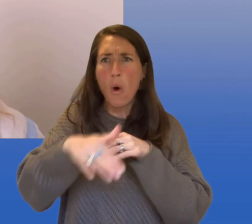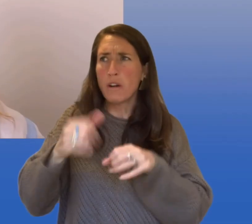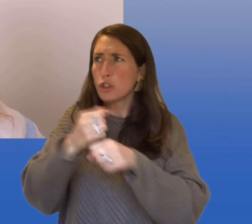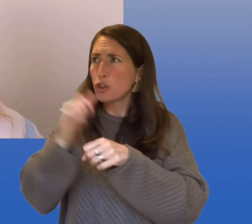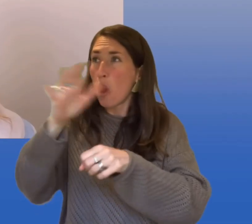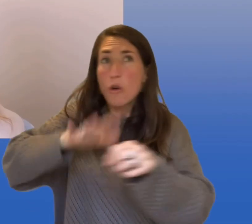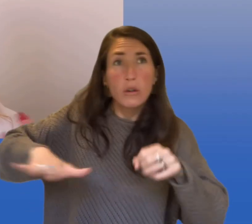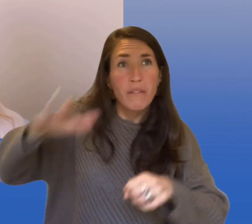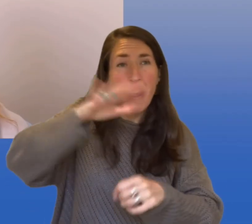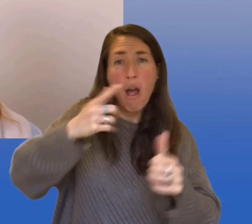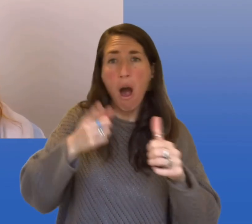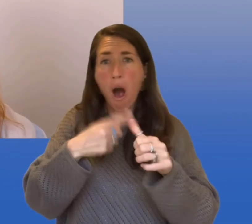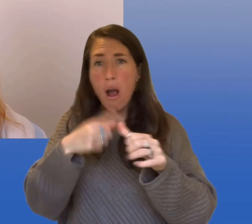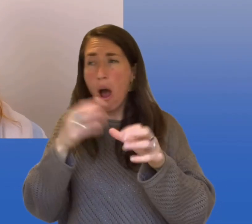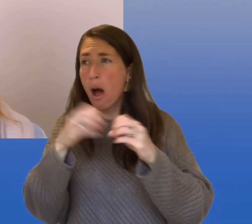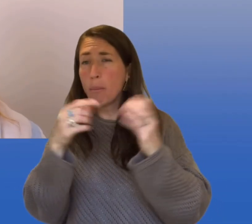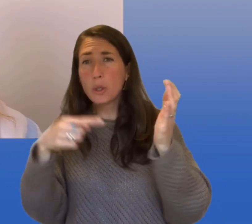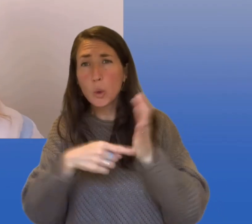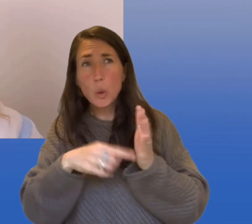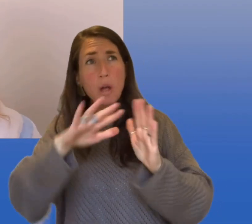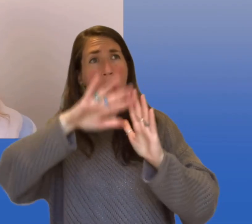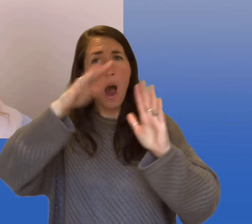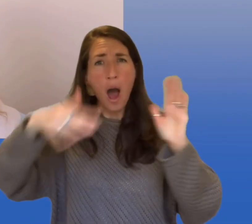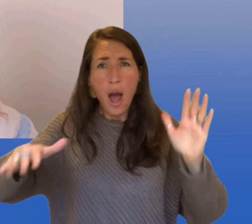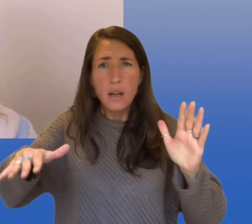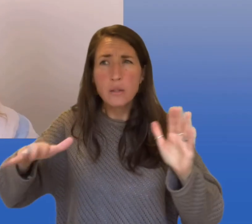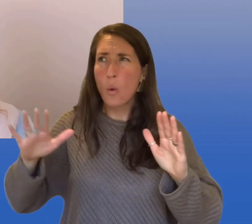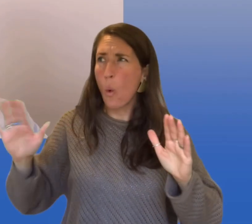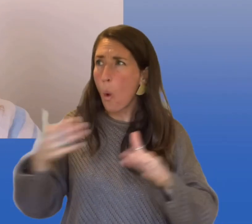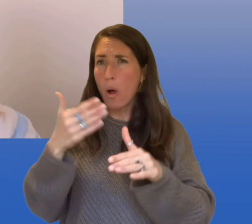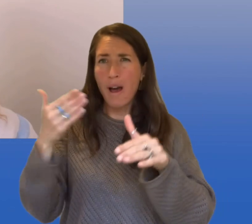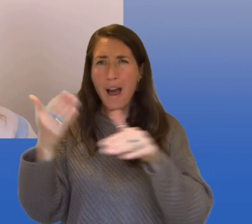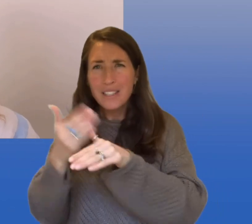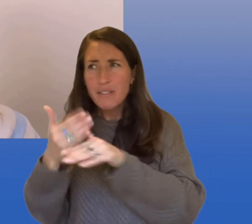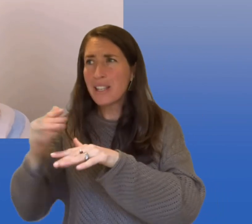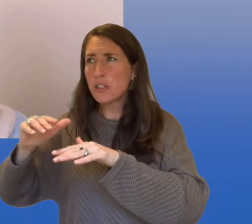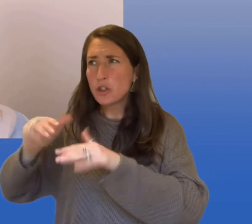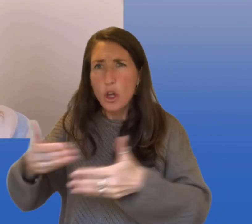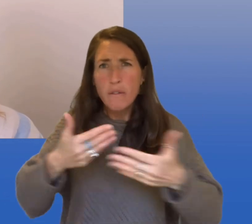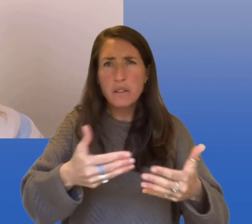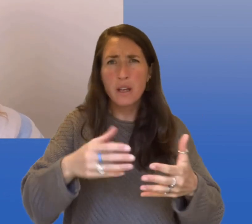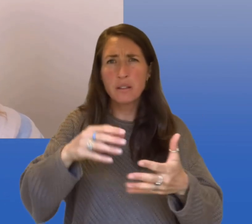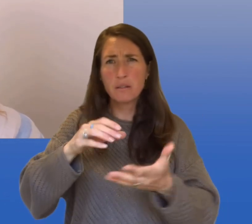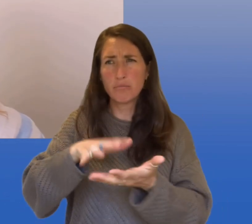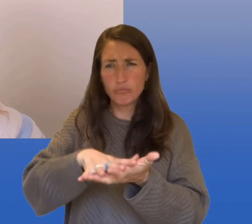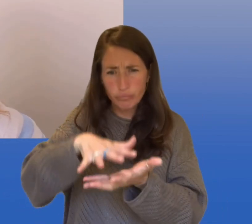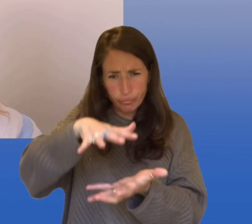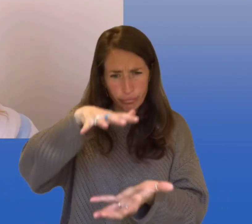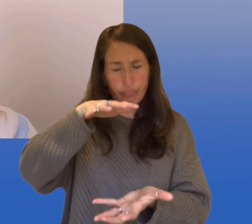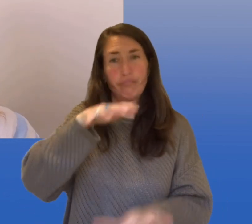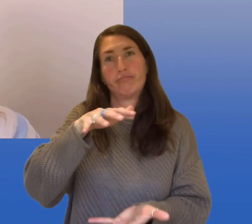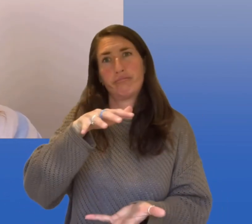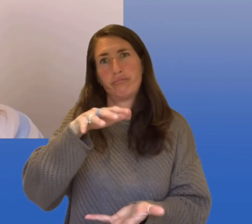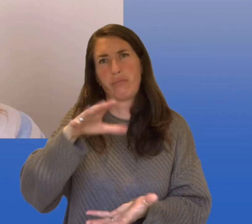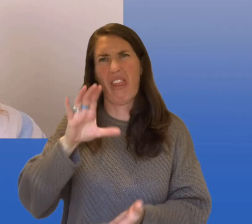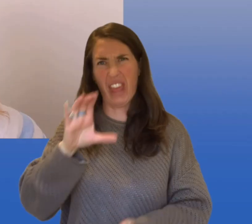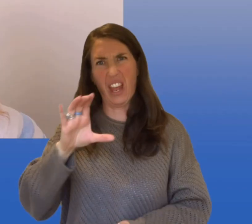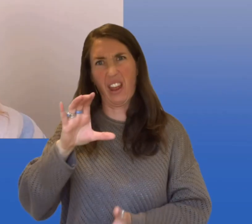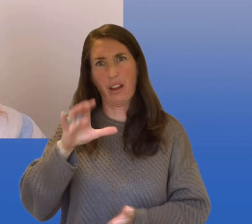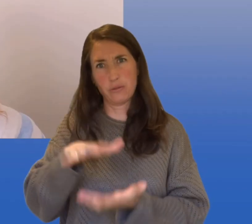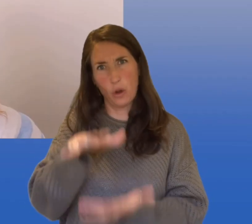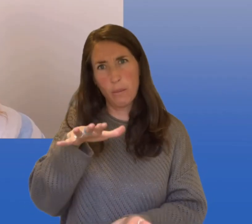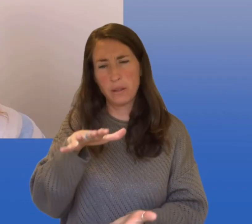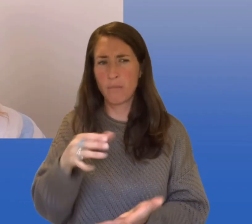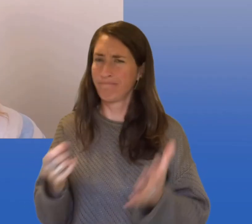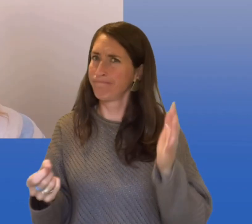the Highland Council area, Argyll and Bute, everything. So as you can imagine, it's a pretty chunky document.